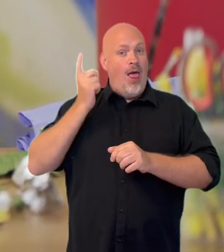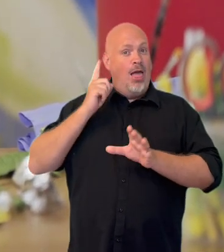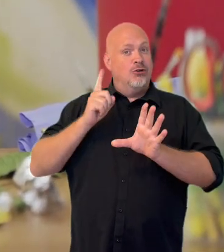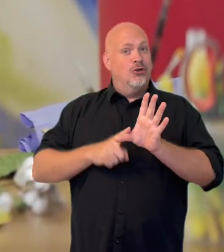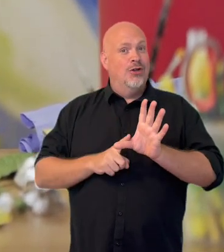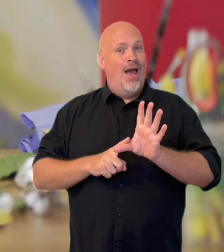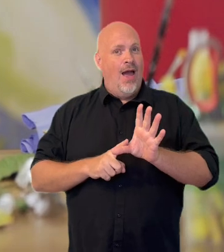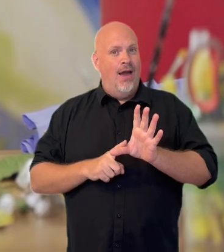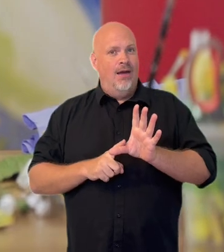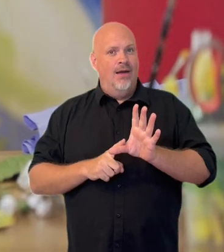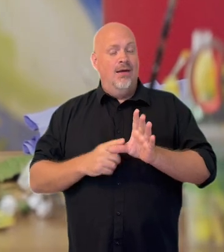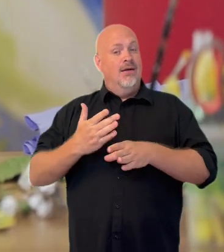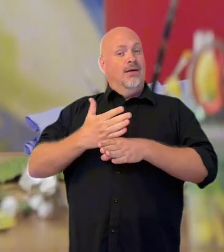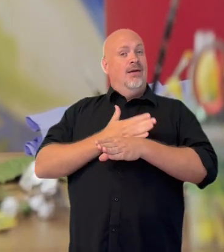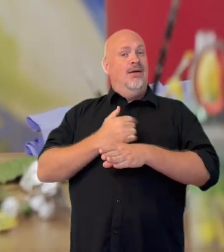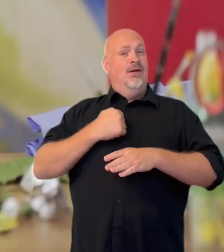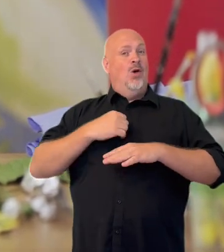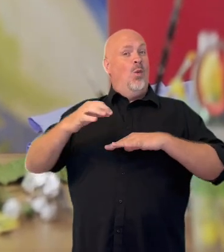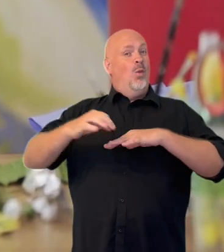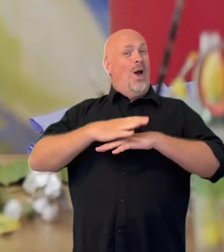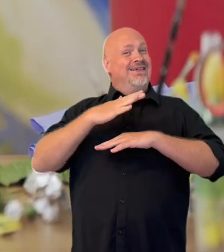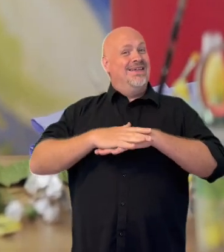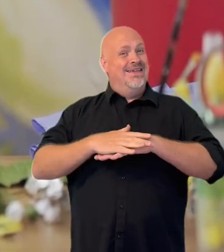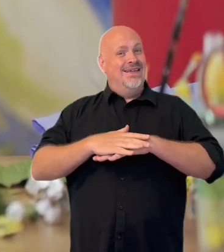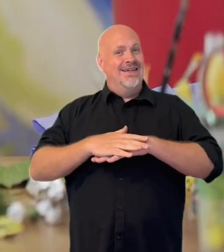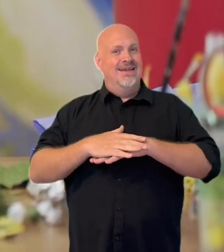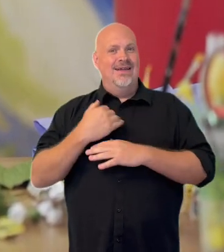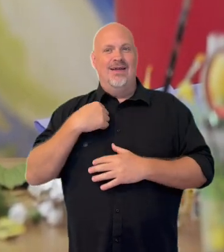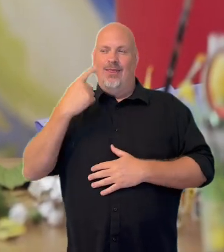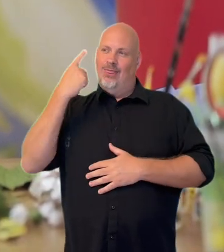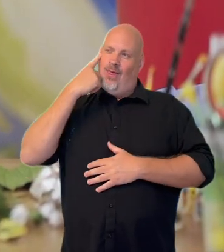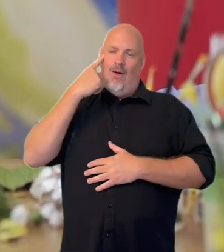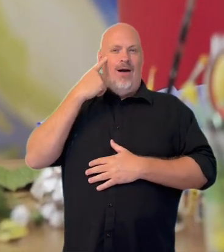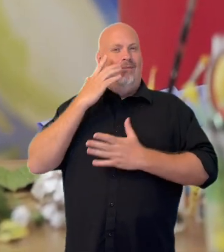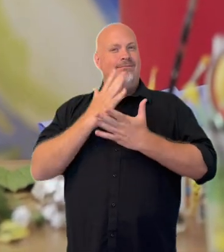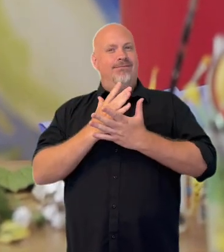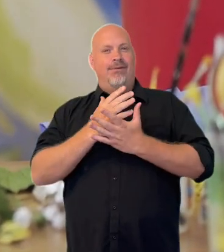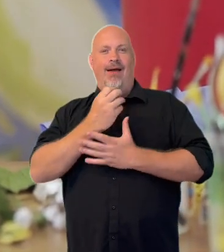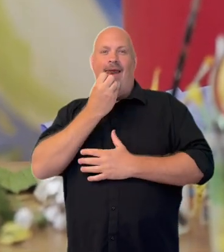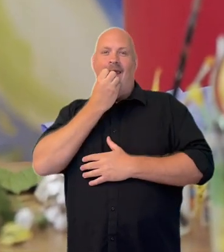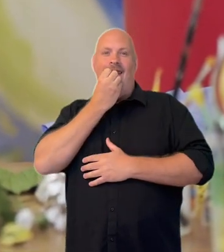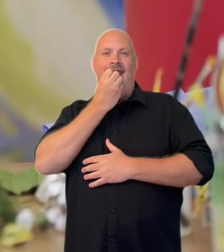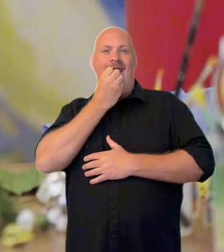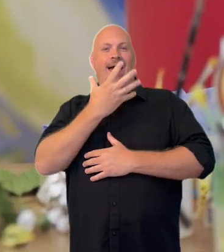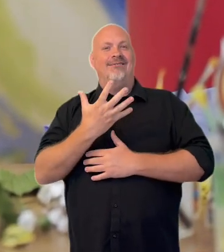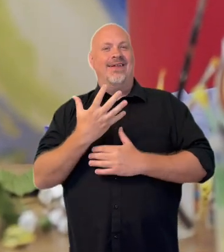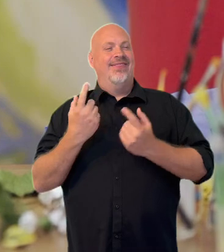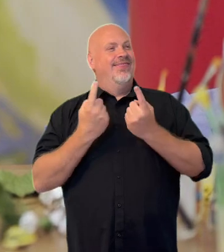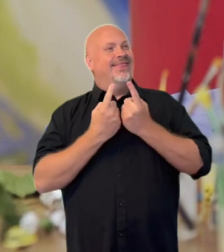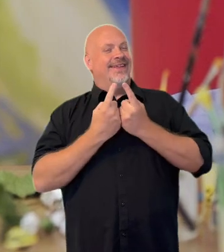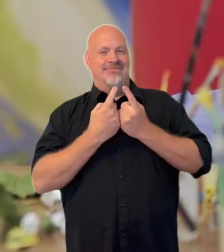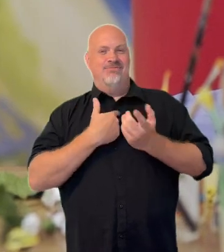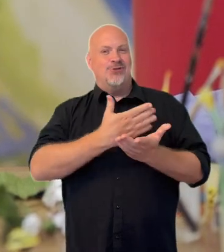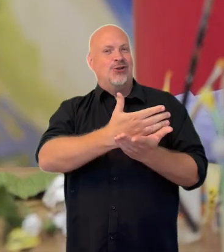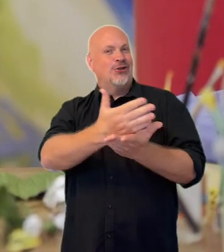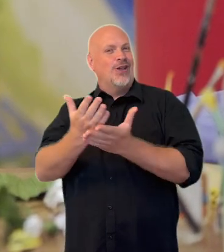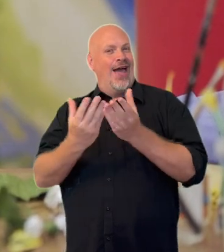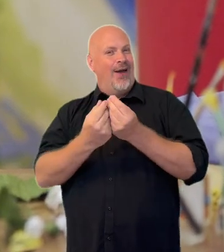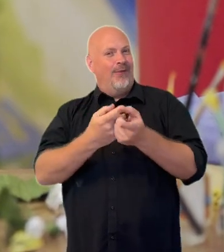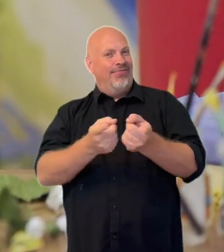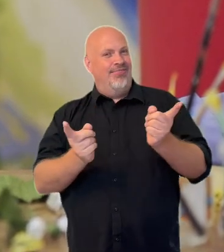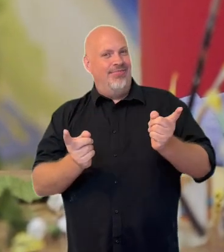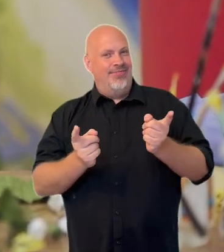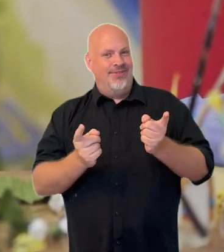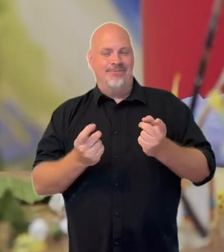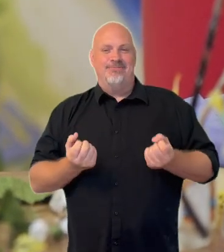year ahead of my wedding, and I thought that it'd be a really lovely thing to share with you guys to brighten